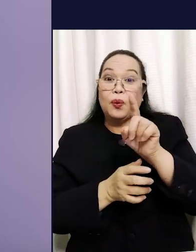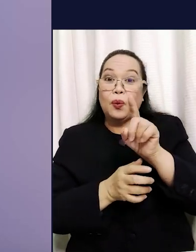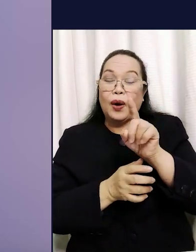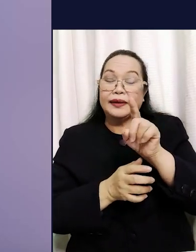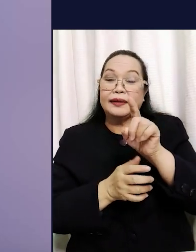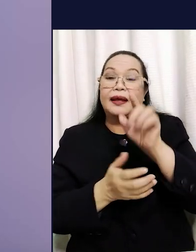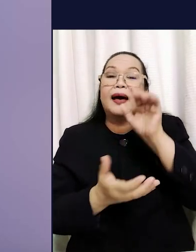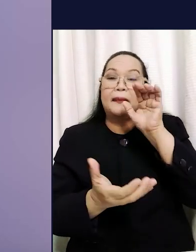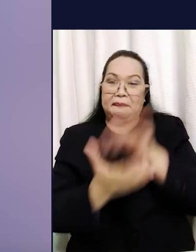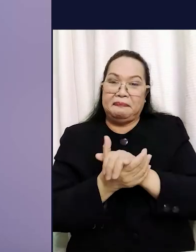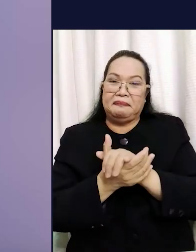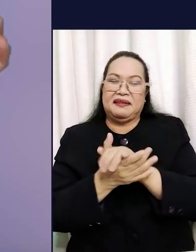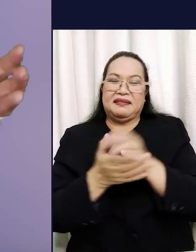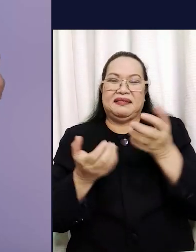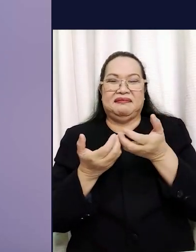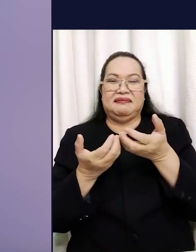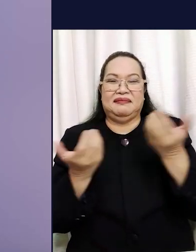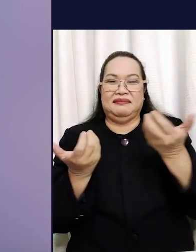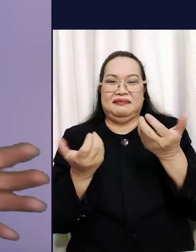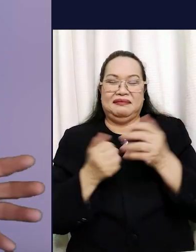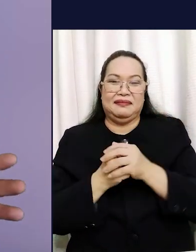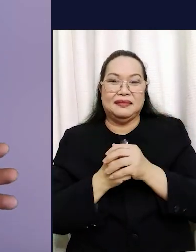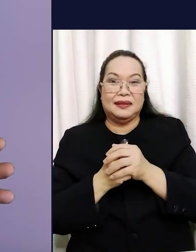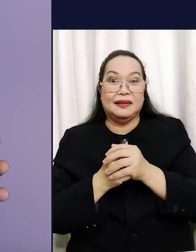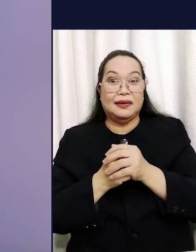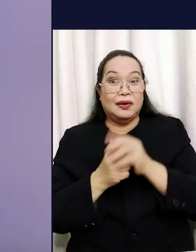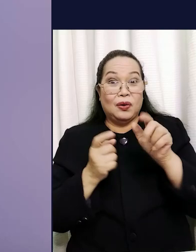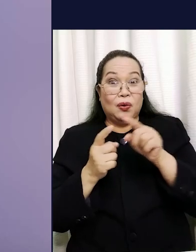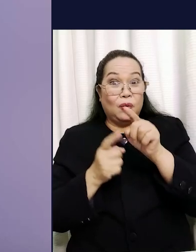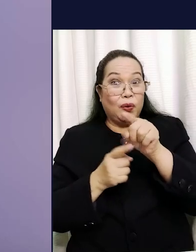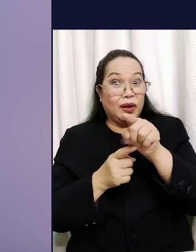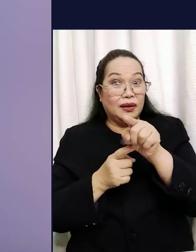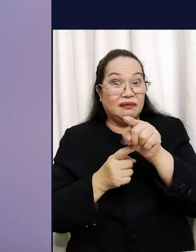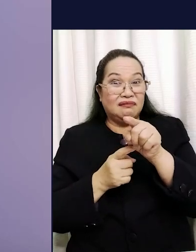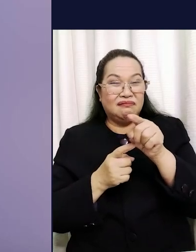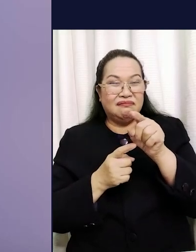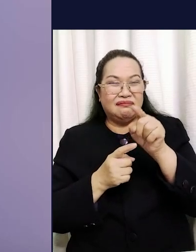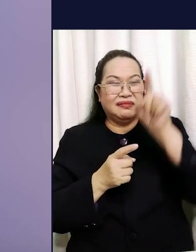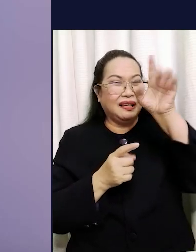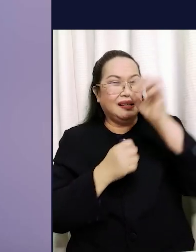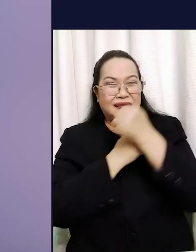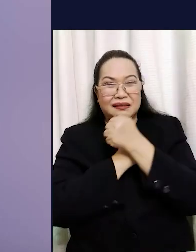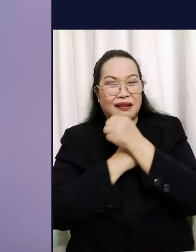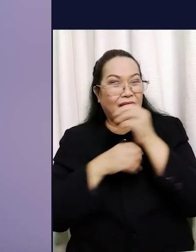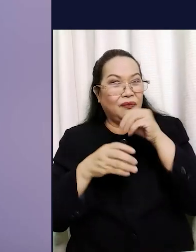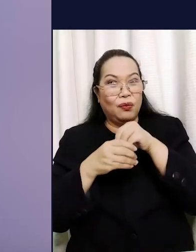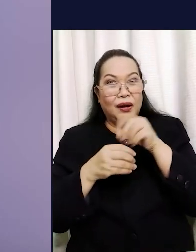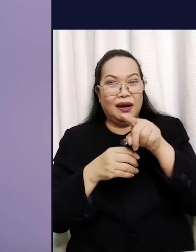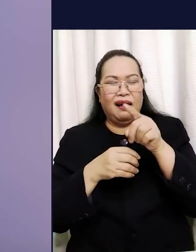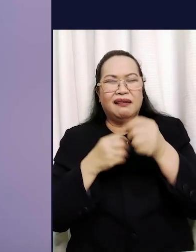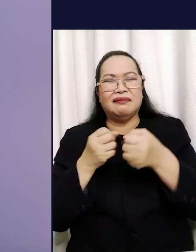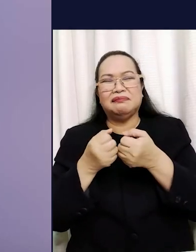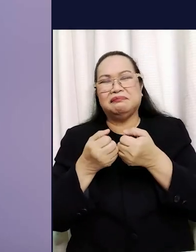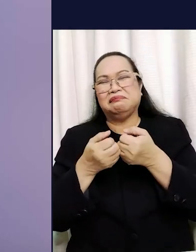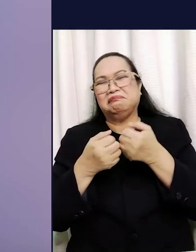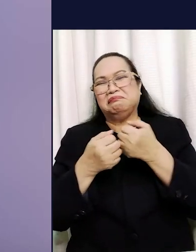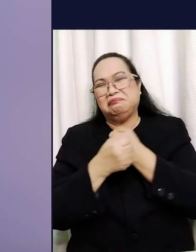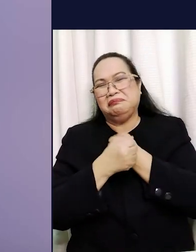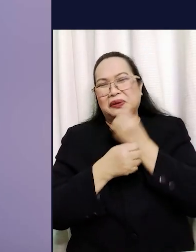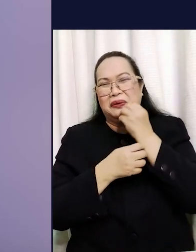suffers. The office, the business suffers. And most of all, the cause of